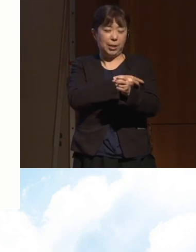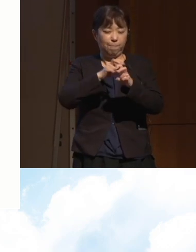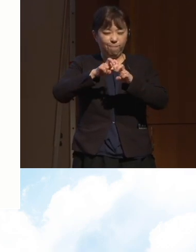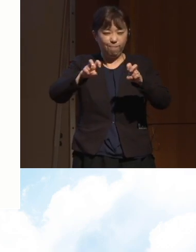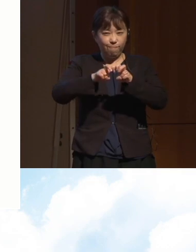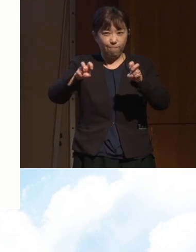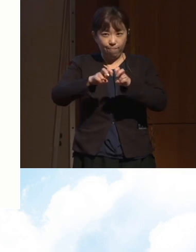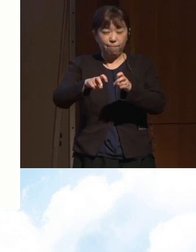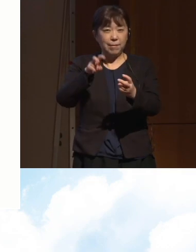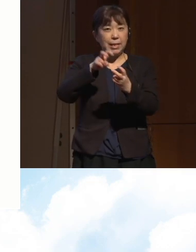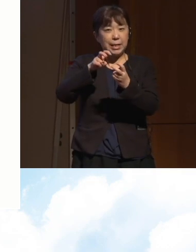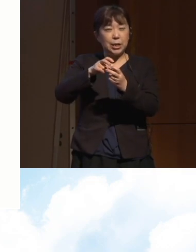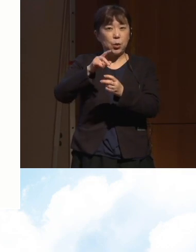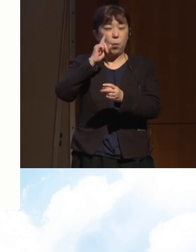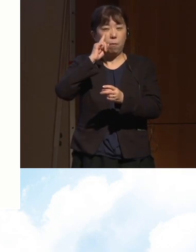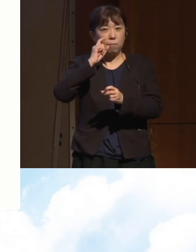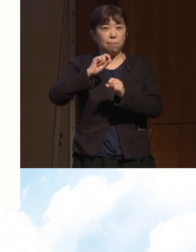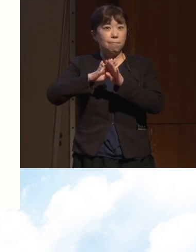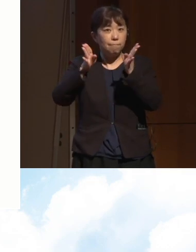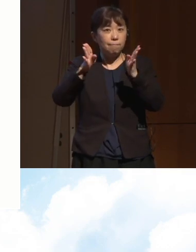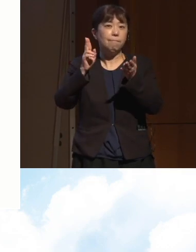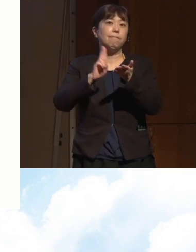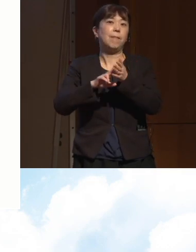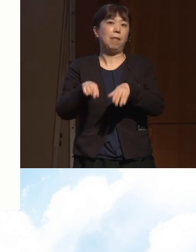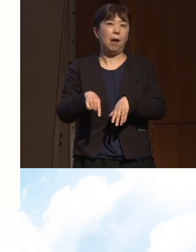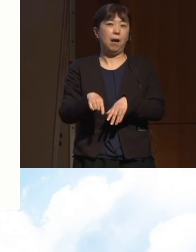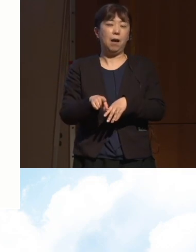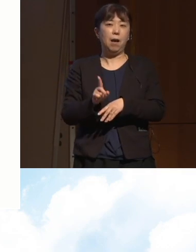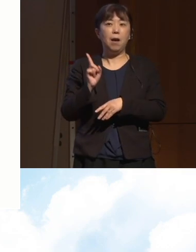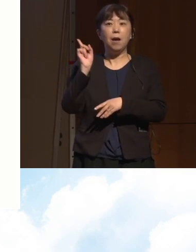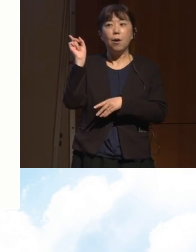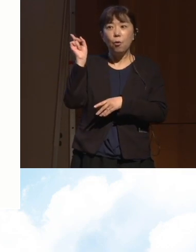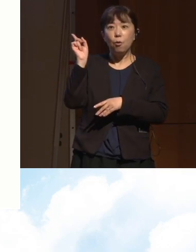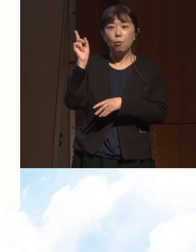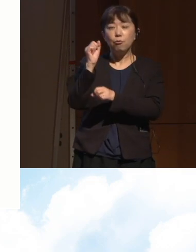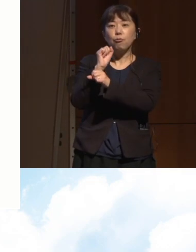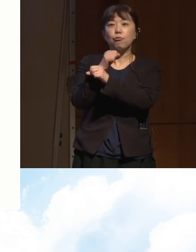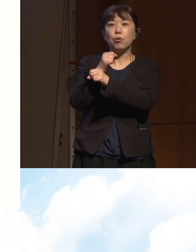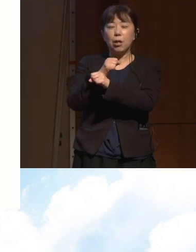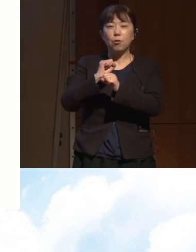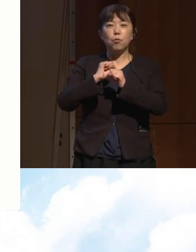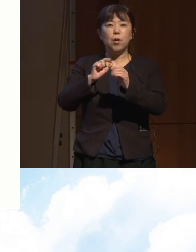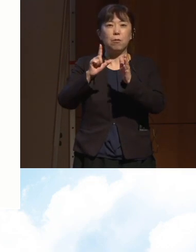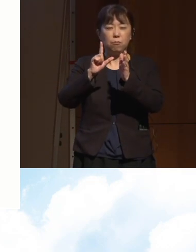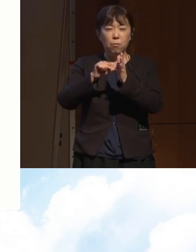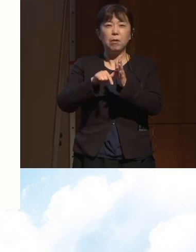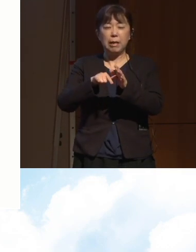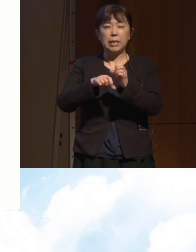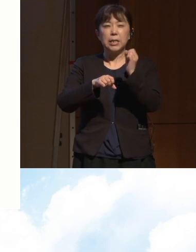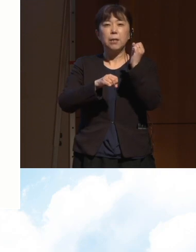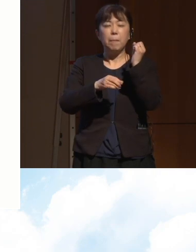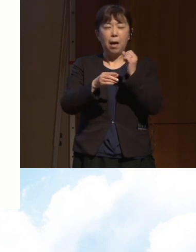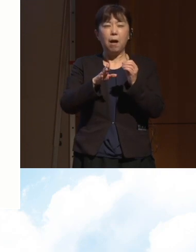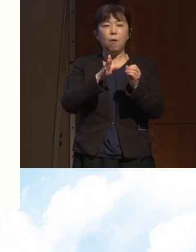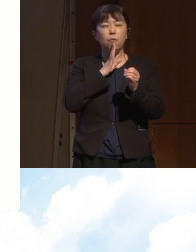emphasize here is that this preclinical work took place over many, many years. And that was followed by an